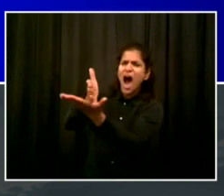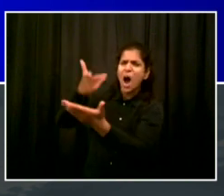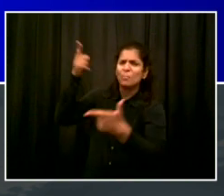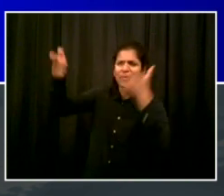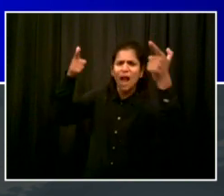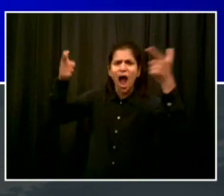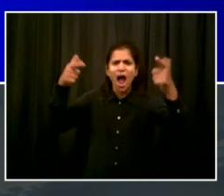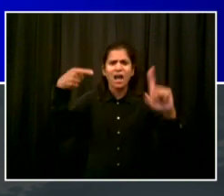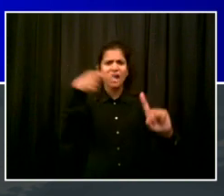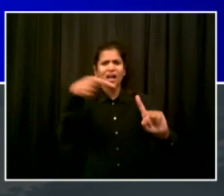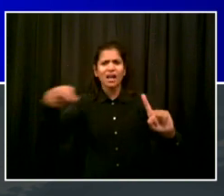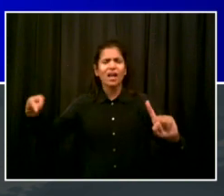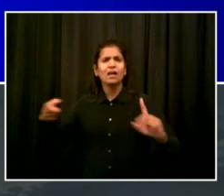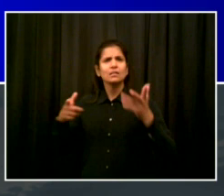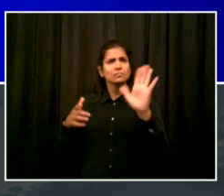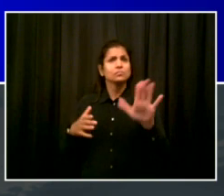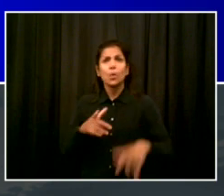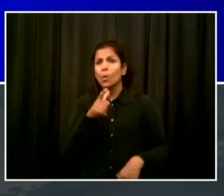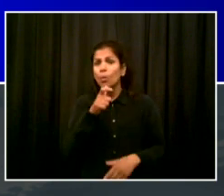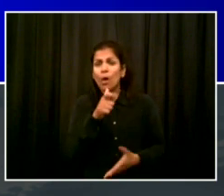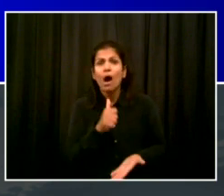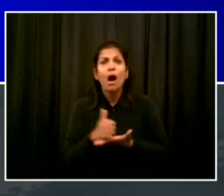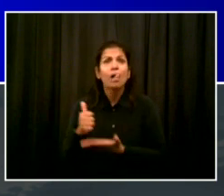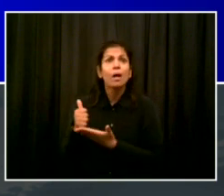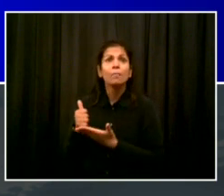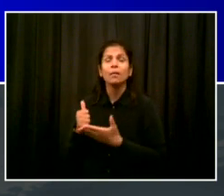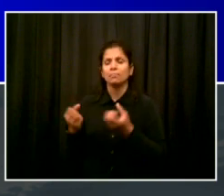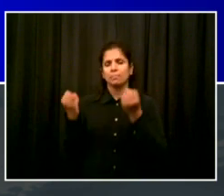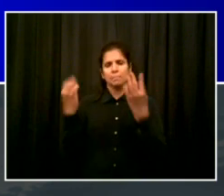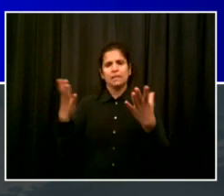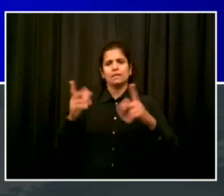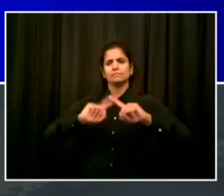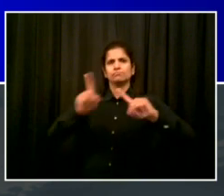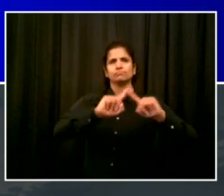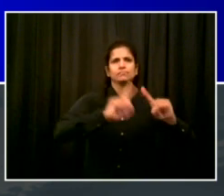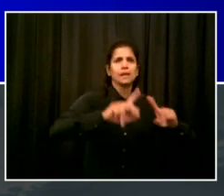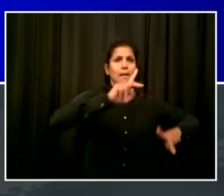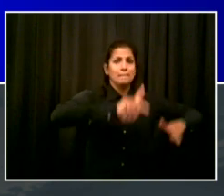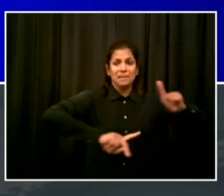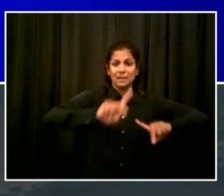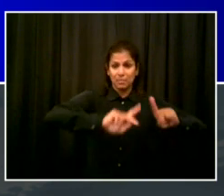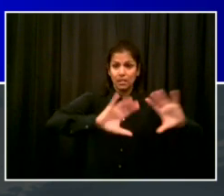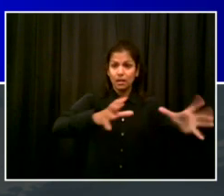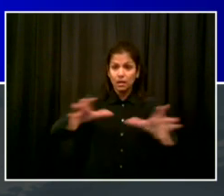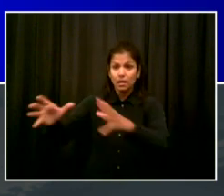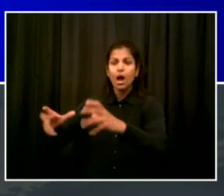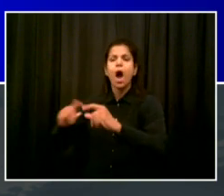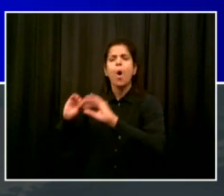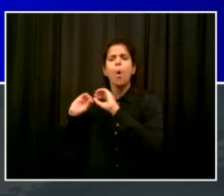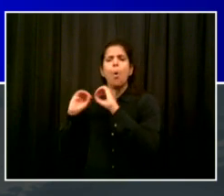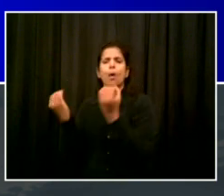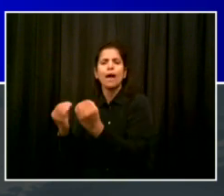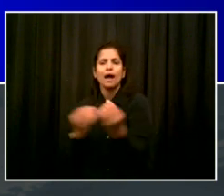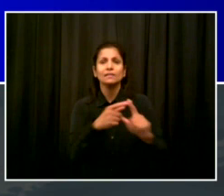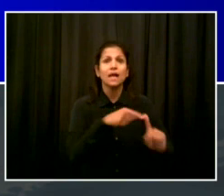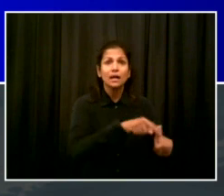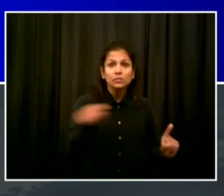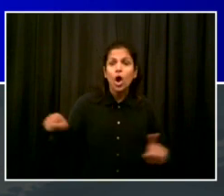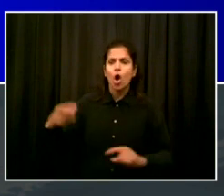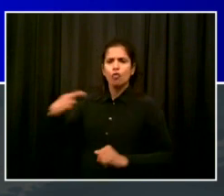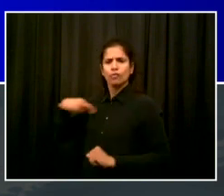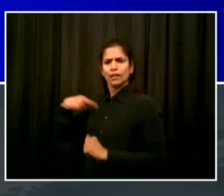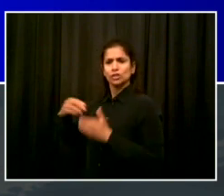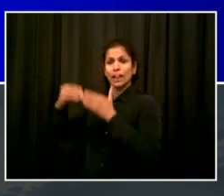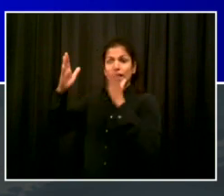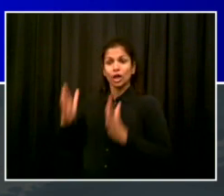depend crucially on putting our police officers in the right locations with the right approaches and strategies. And that's what precision policing is all about.